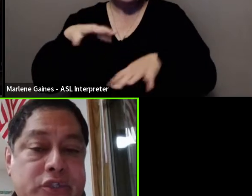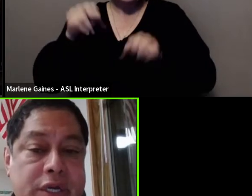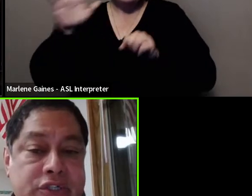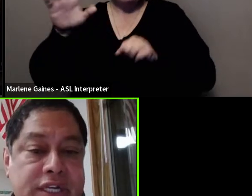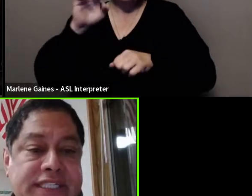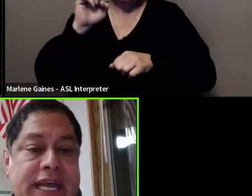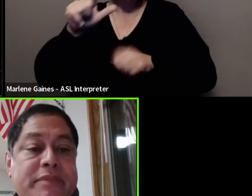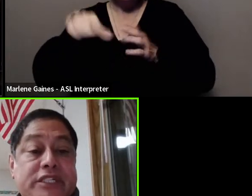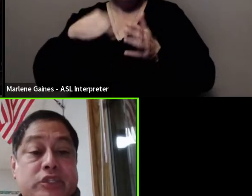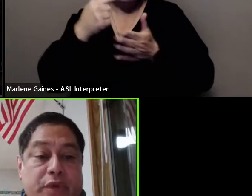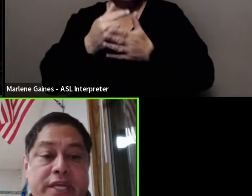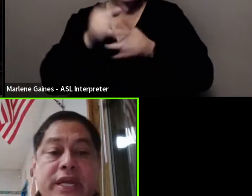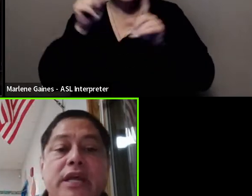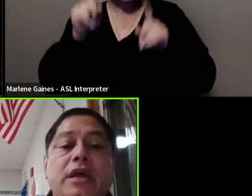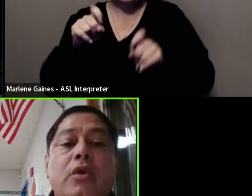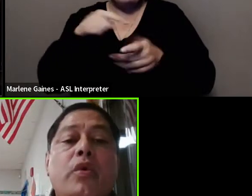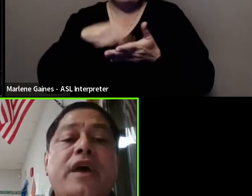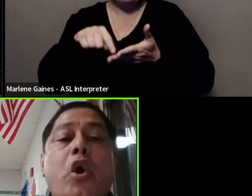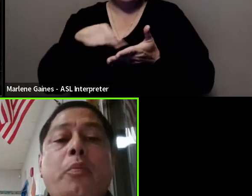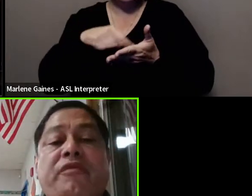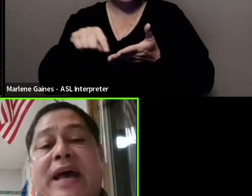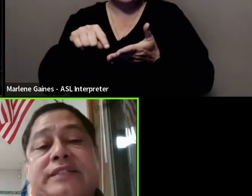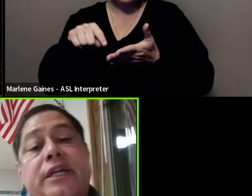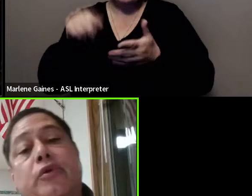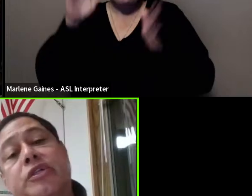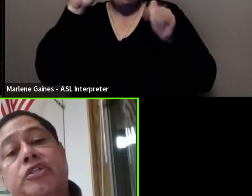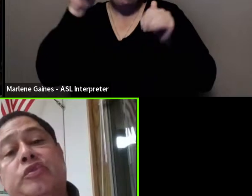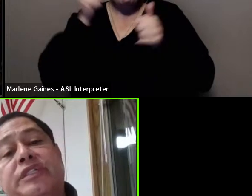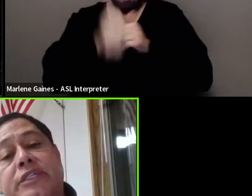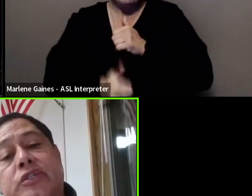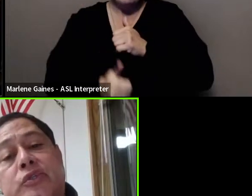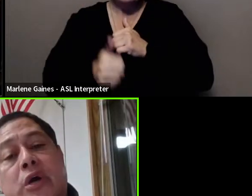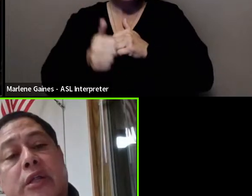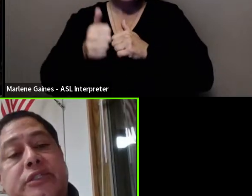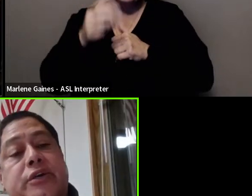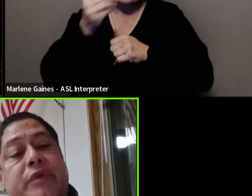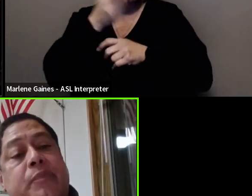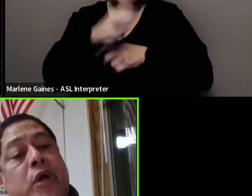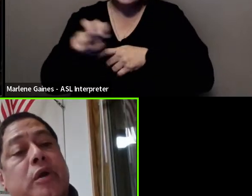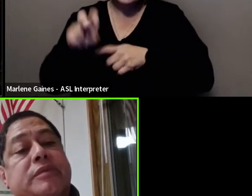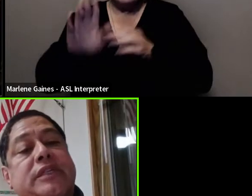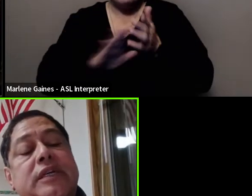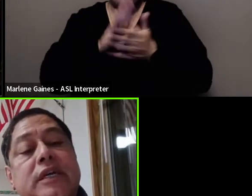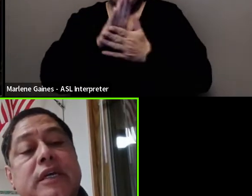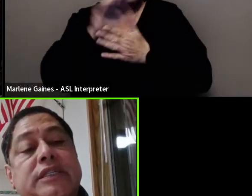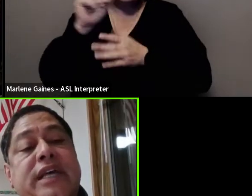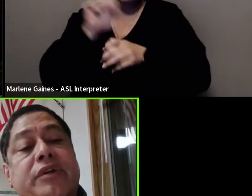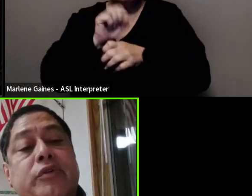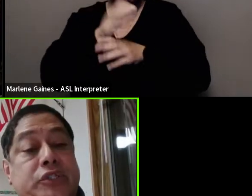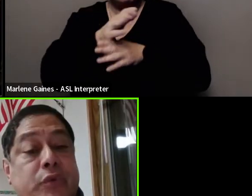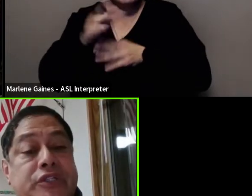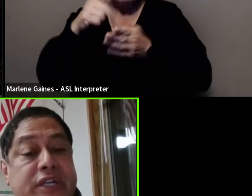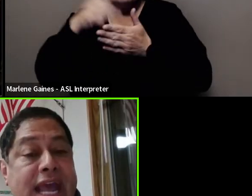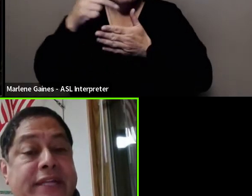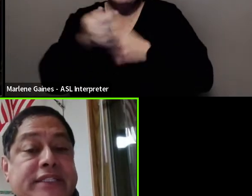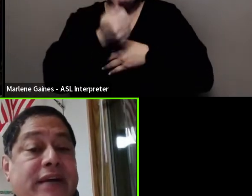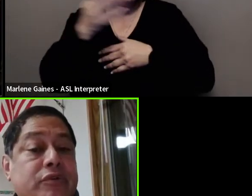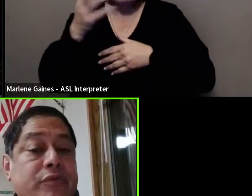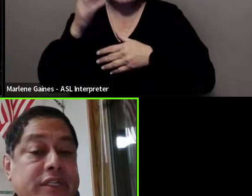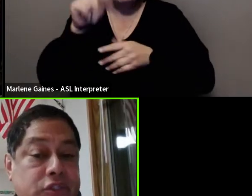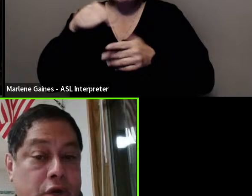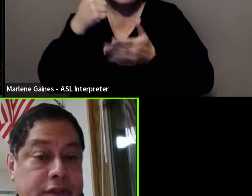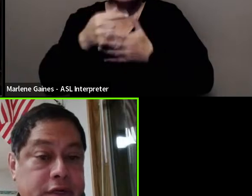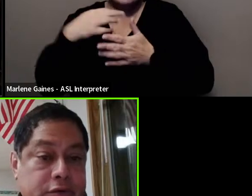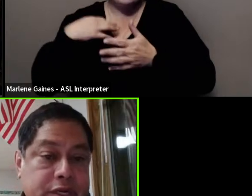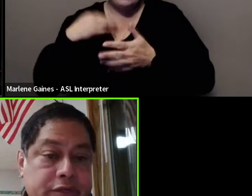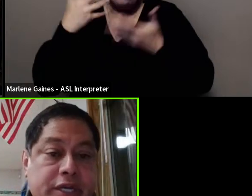ESL graduation exam this week with the hope of passing in order to transition to college and career programs. Several graduation candidates have